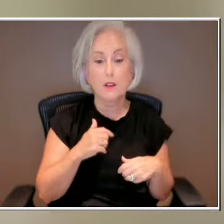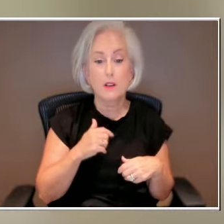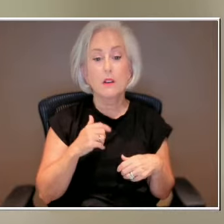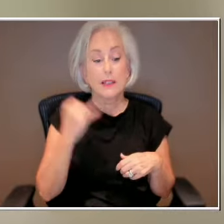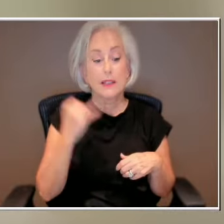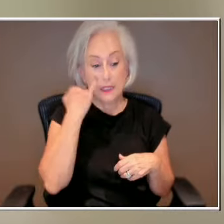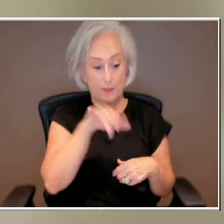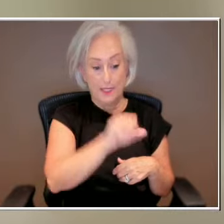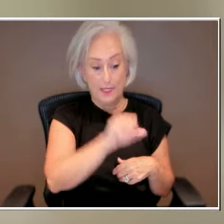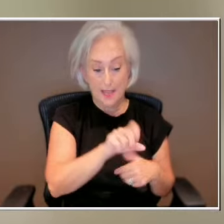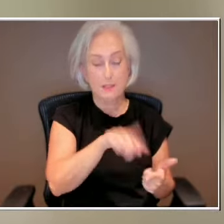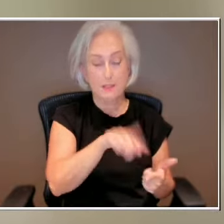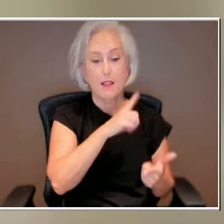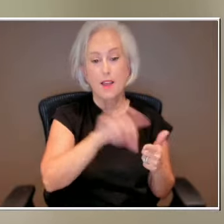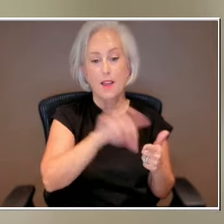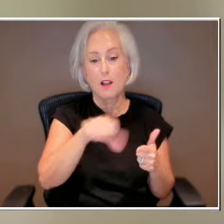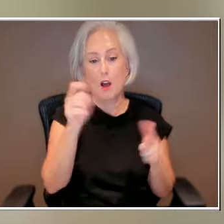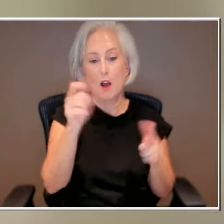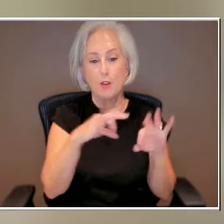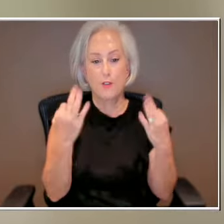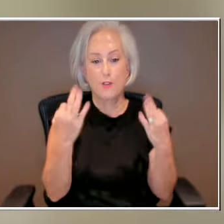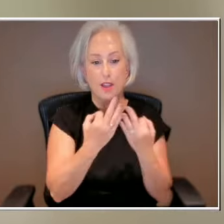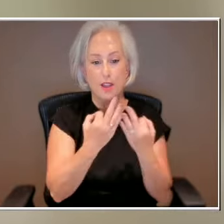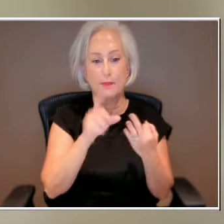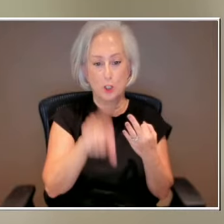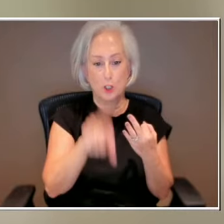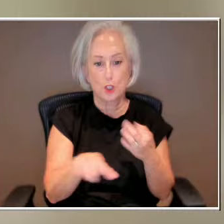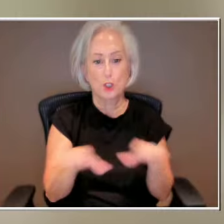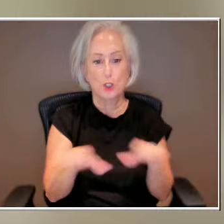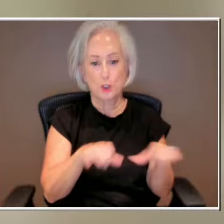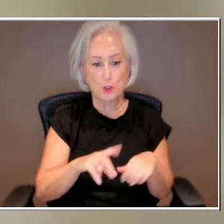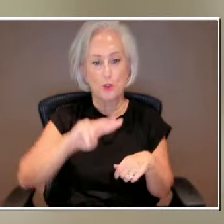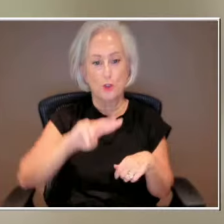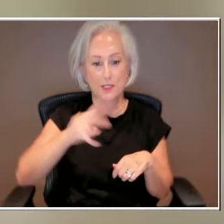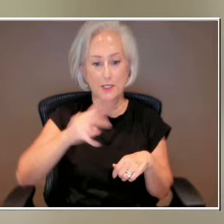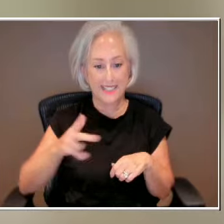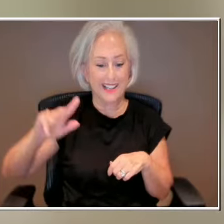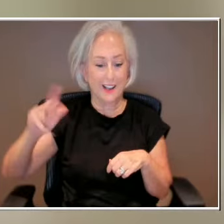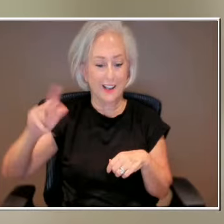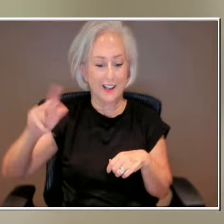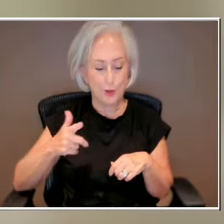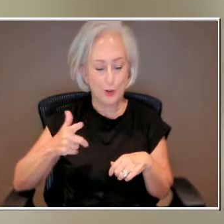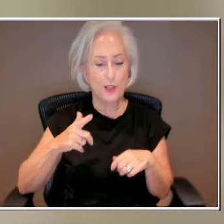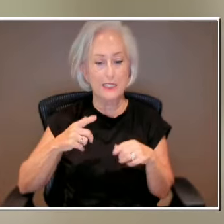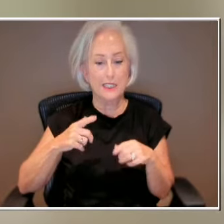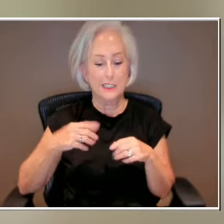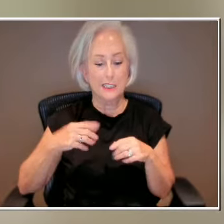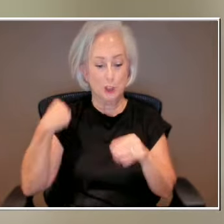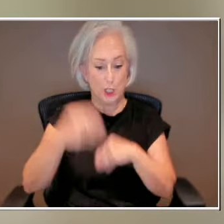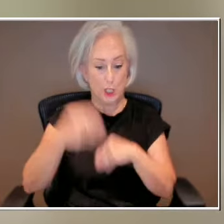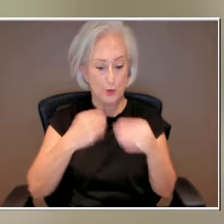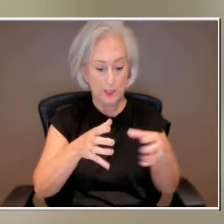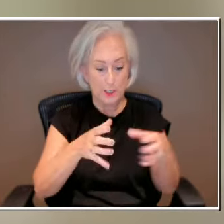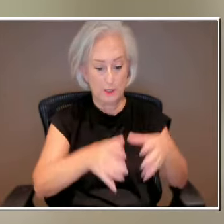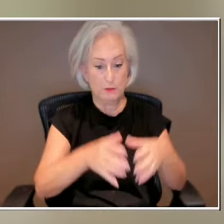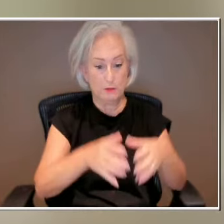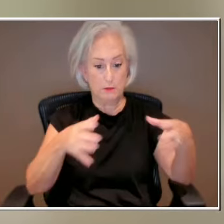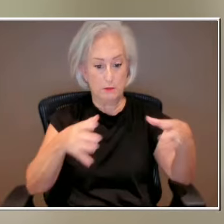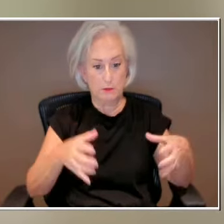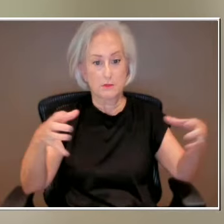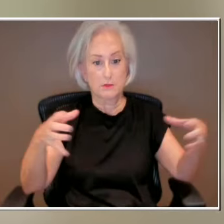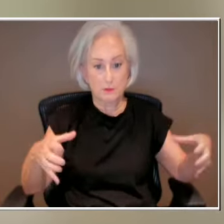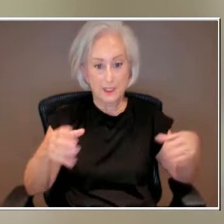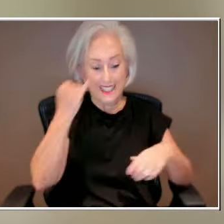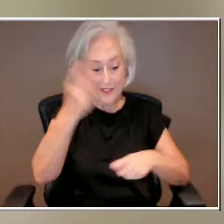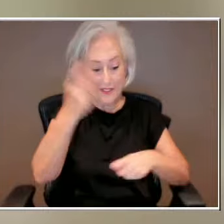be tested, first, second, and third blood relatives. And if those individuals have mutations, then their screening